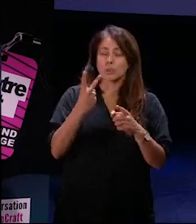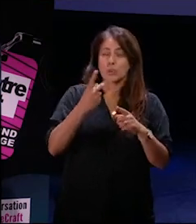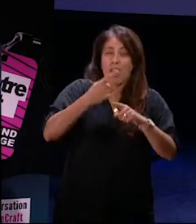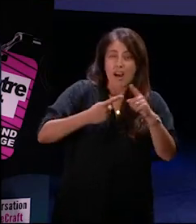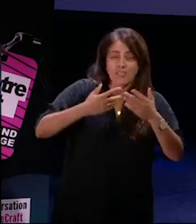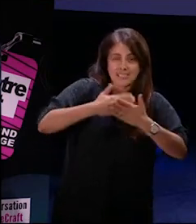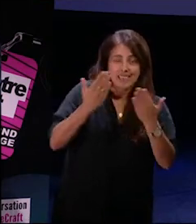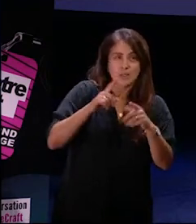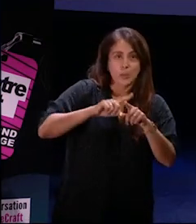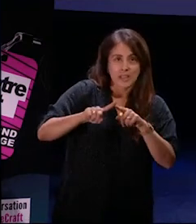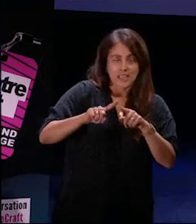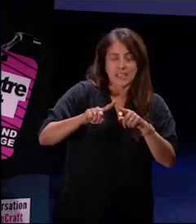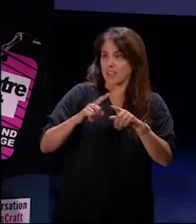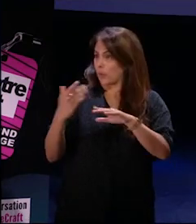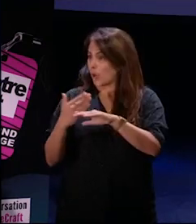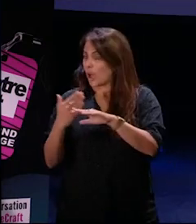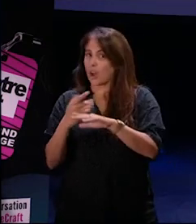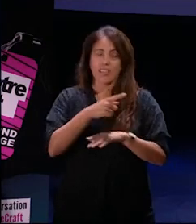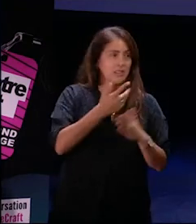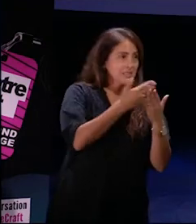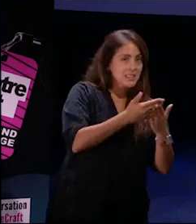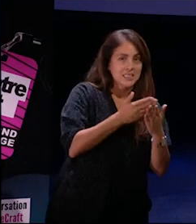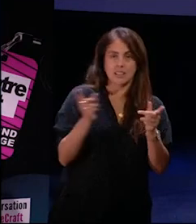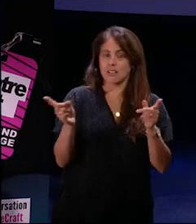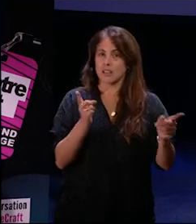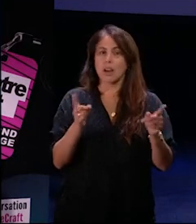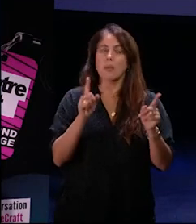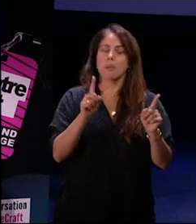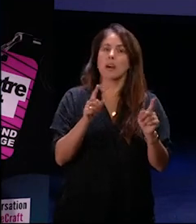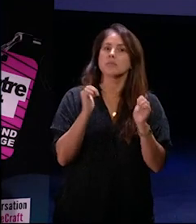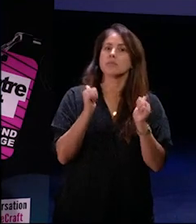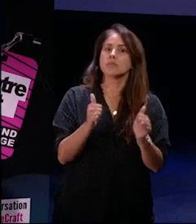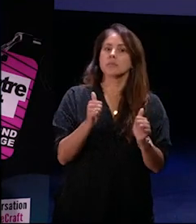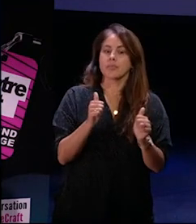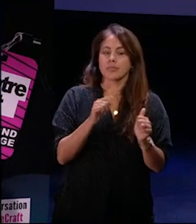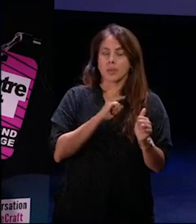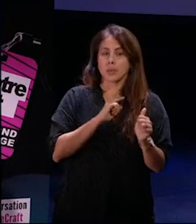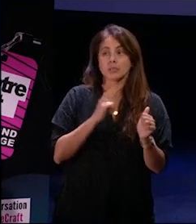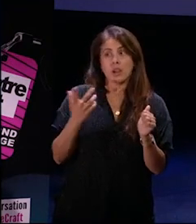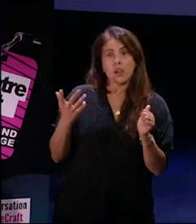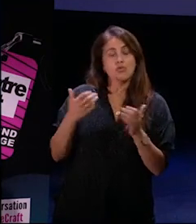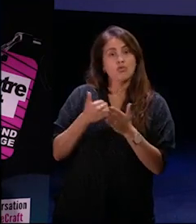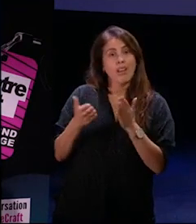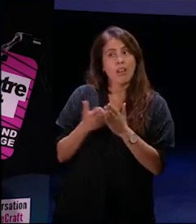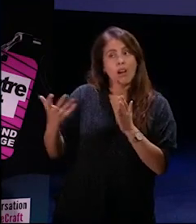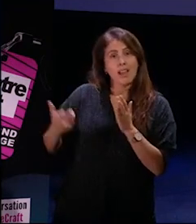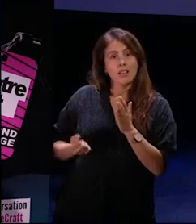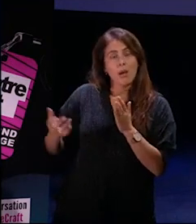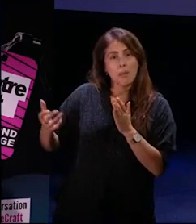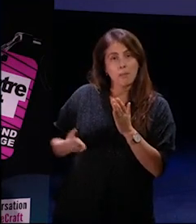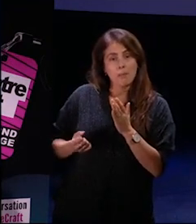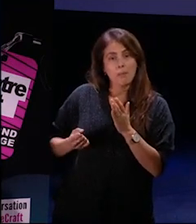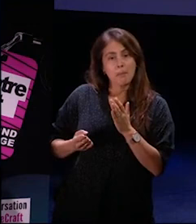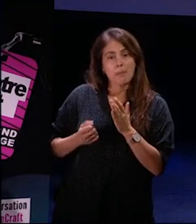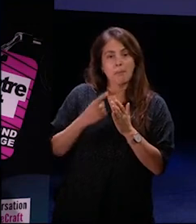but and the great thing about that was I had regular income, but I also was developing a